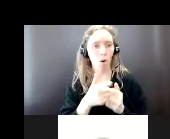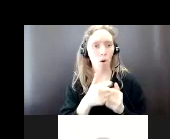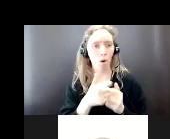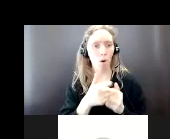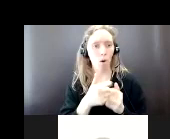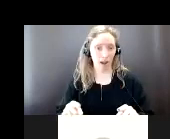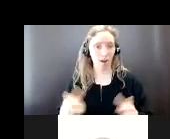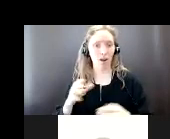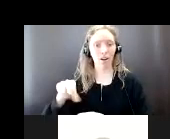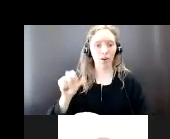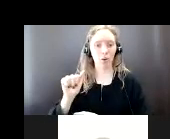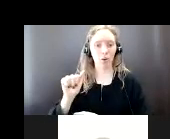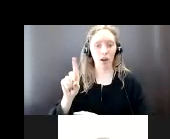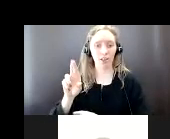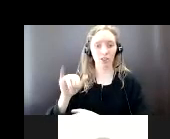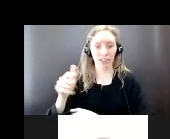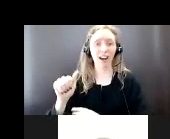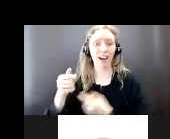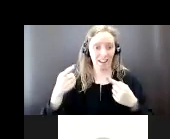news Quadriga CX.